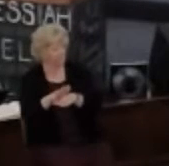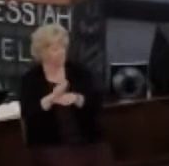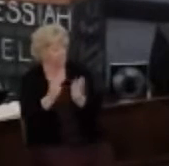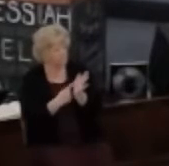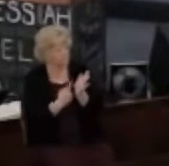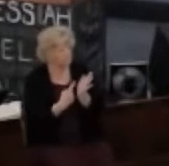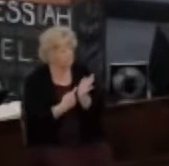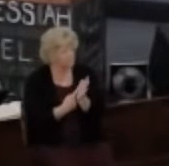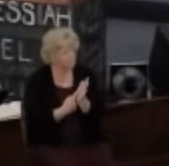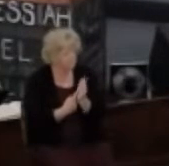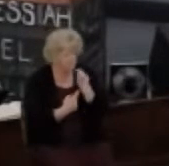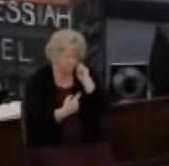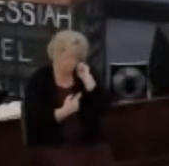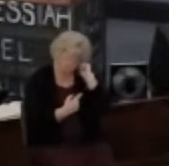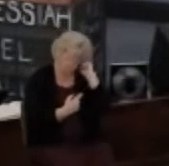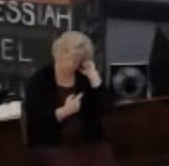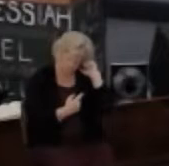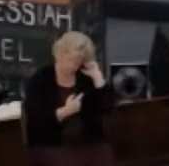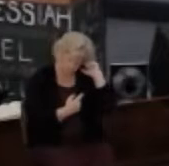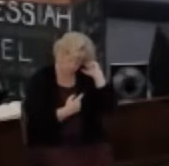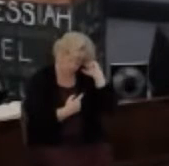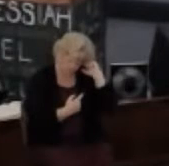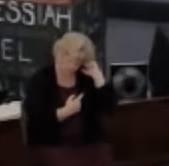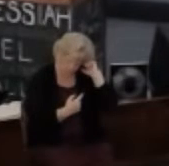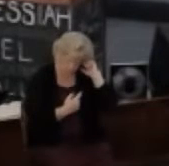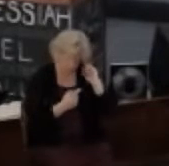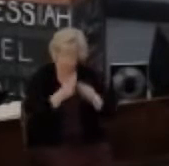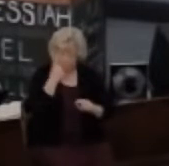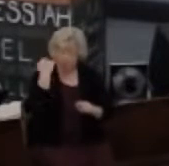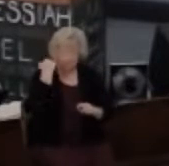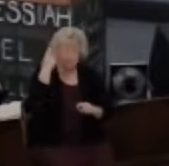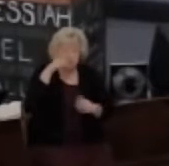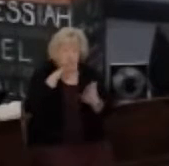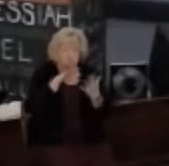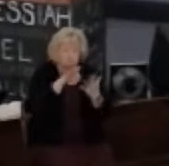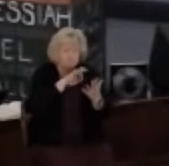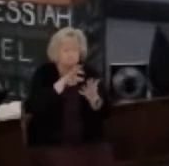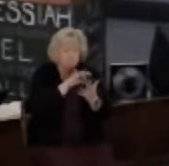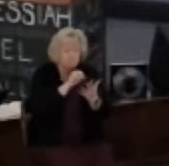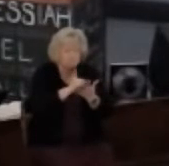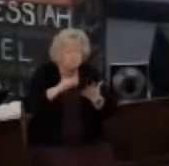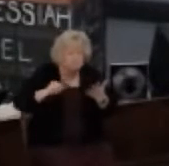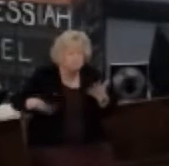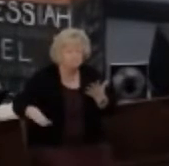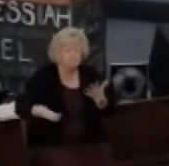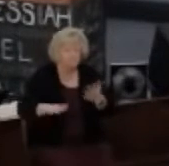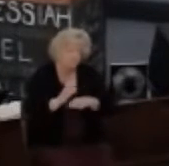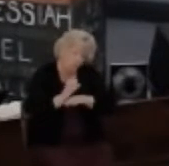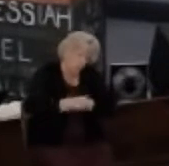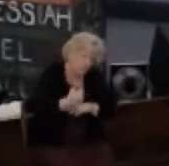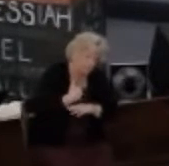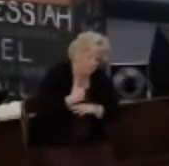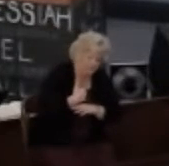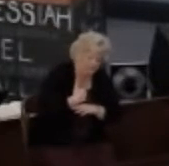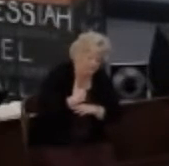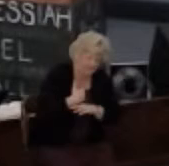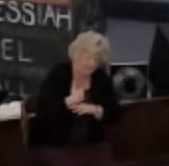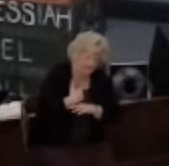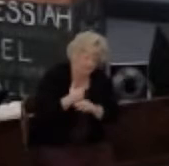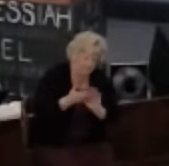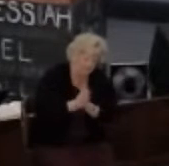Maybe, Lord, if you would just take some of my choices away and help me be more committed or make me be more committed. Oh,